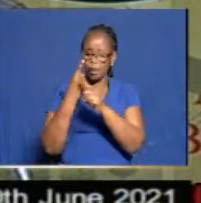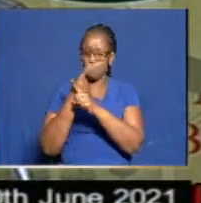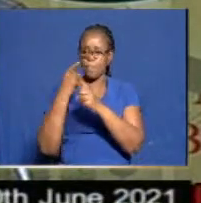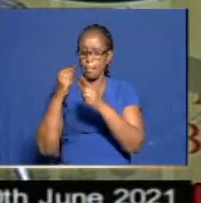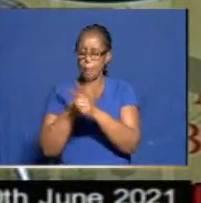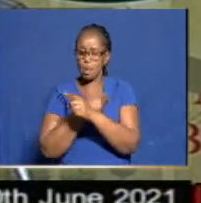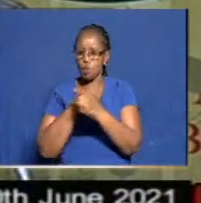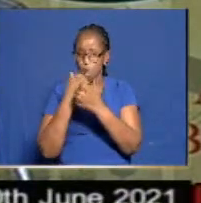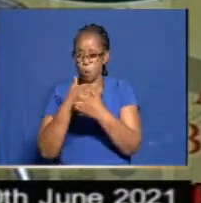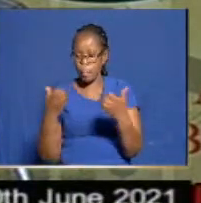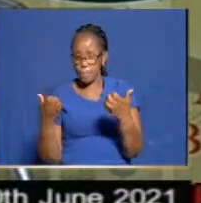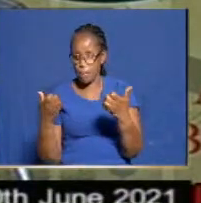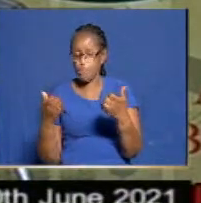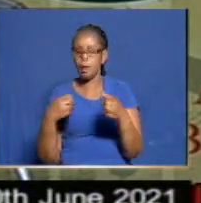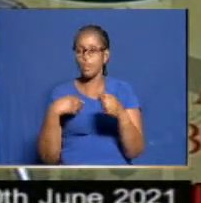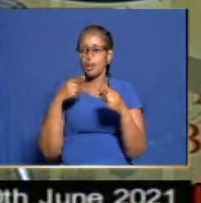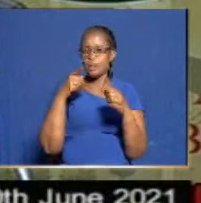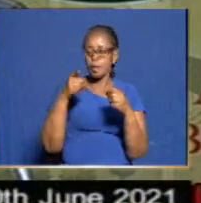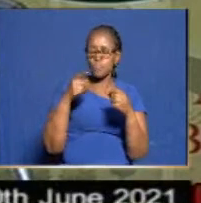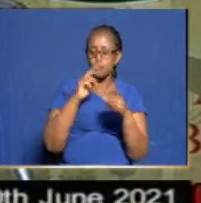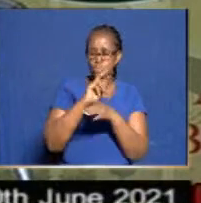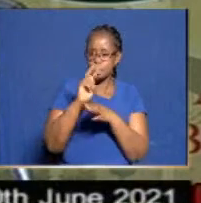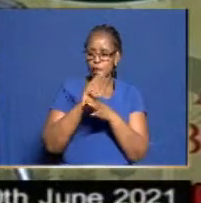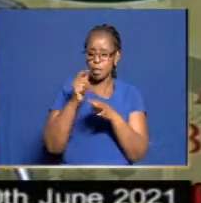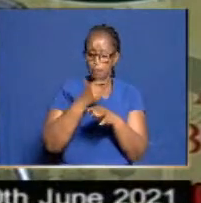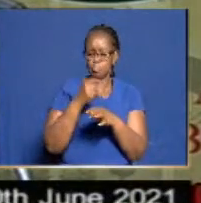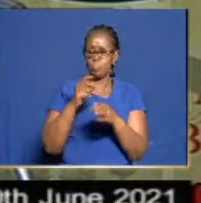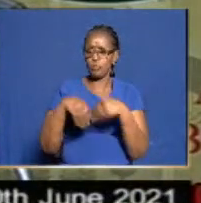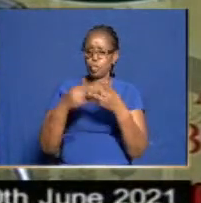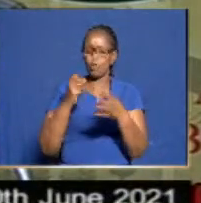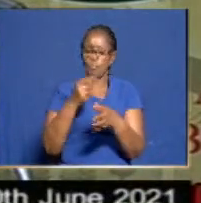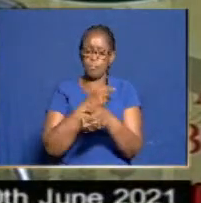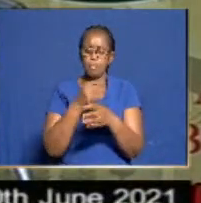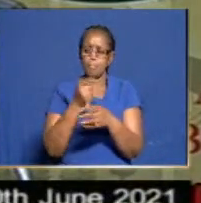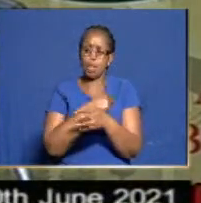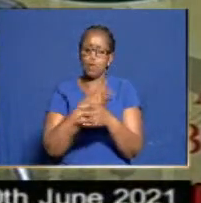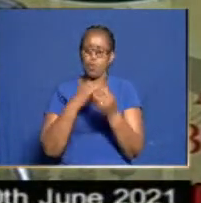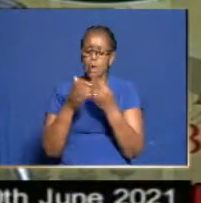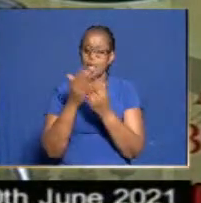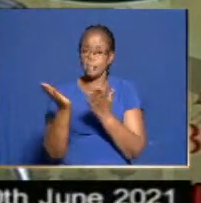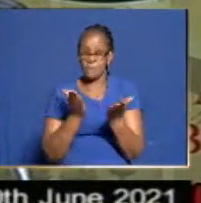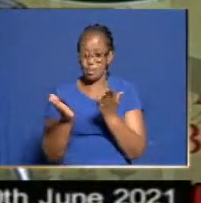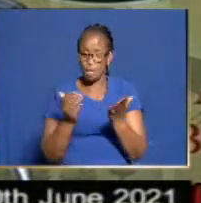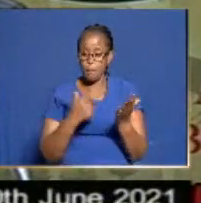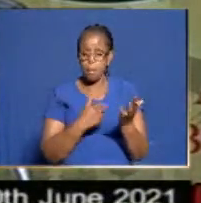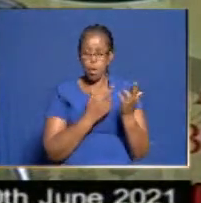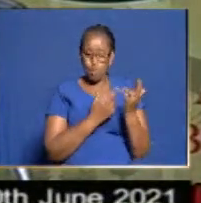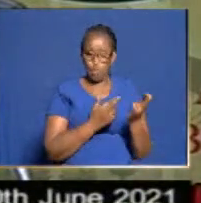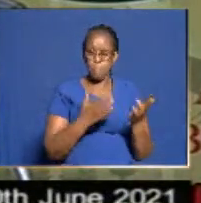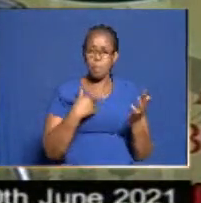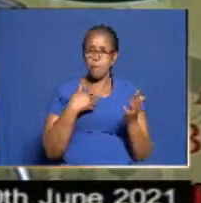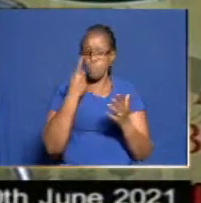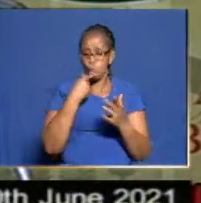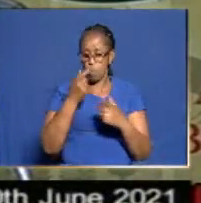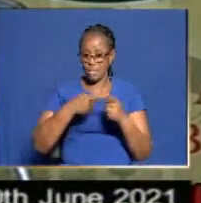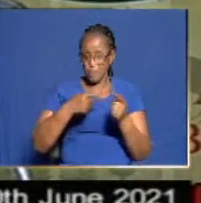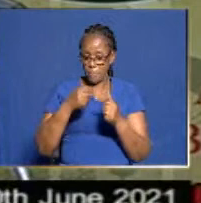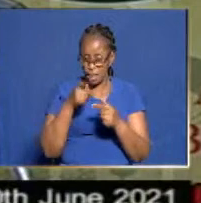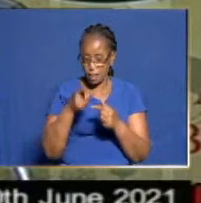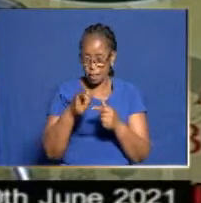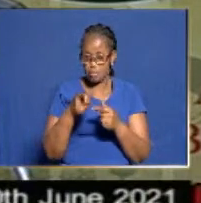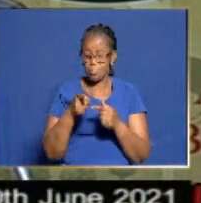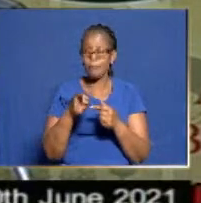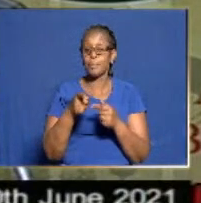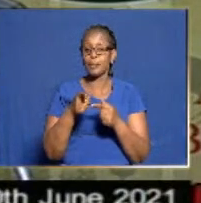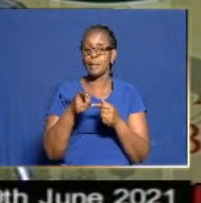and technologies used in the provision of medical care services. It is my hope that the suppliers of this medicament